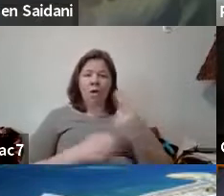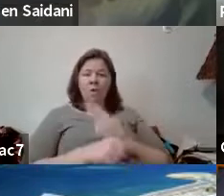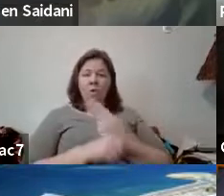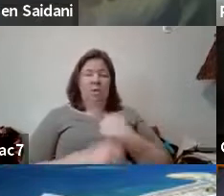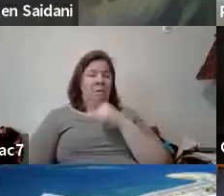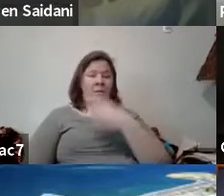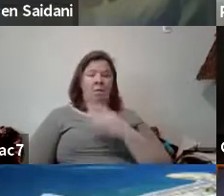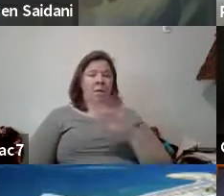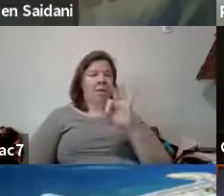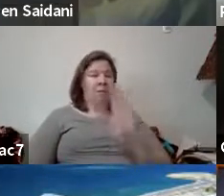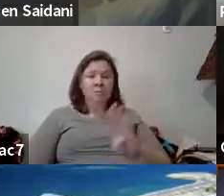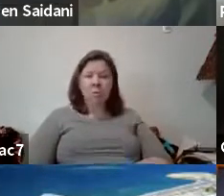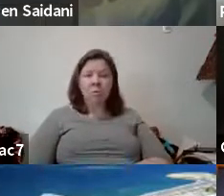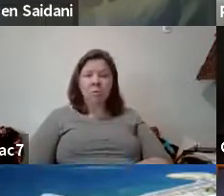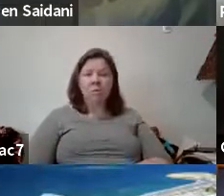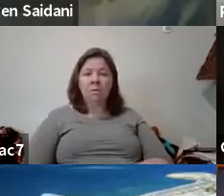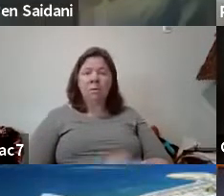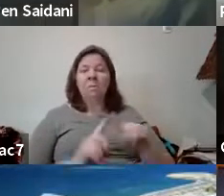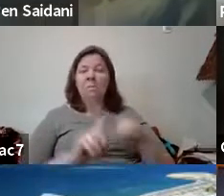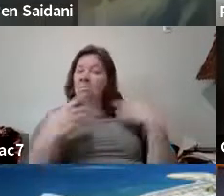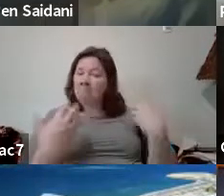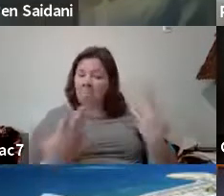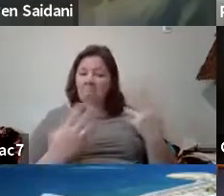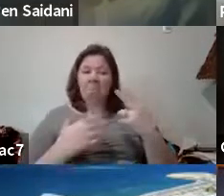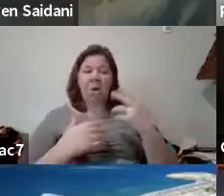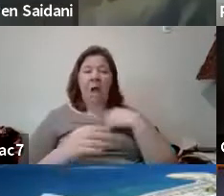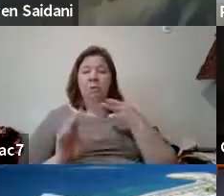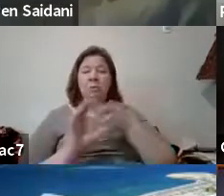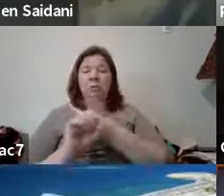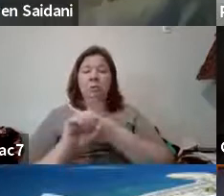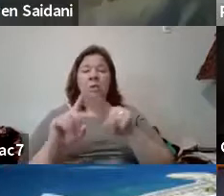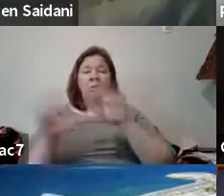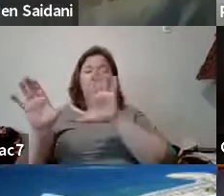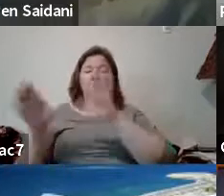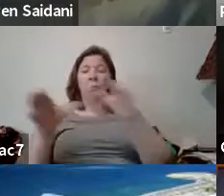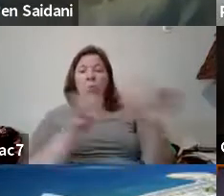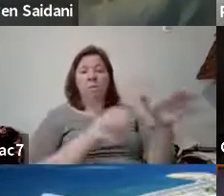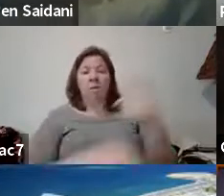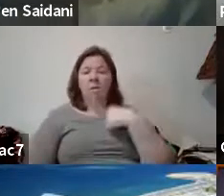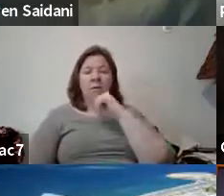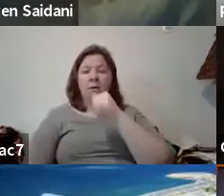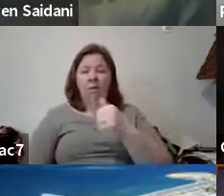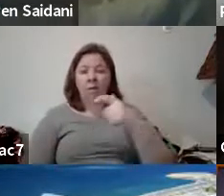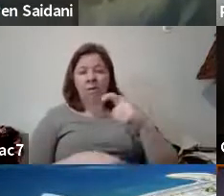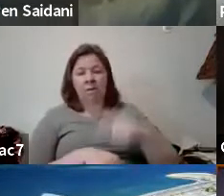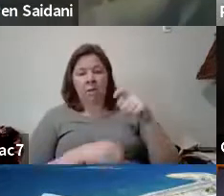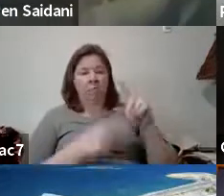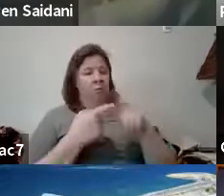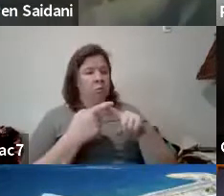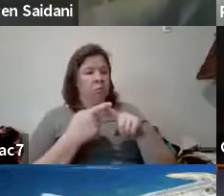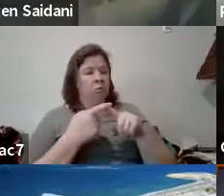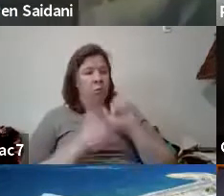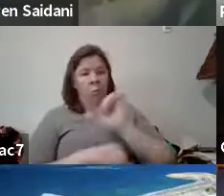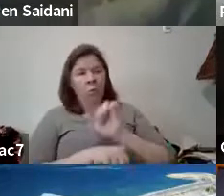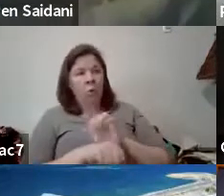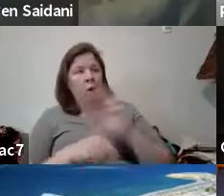Facebook. I have it for the business, but and I join different groups. I don't have time now to work